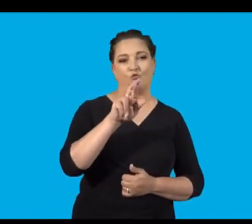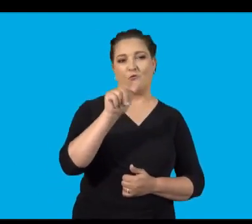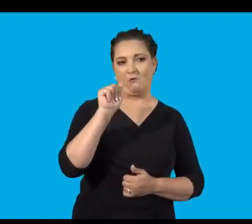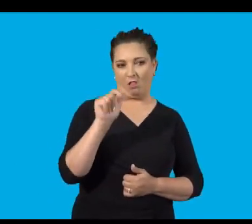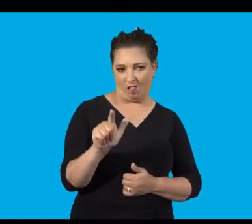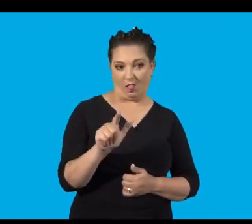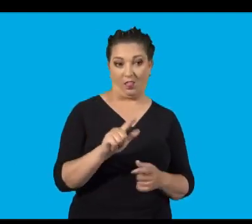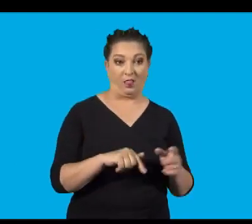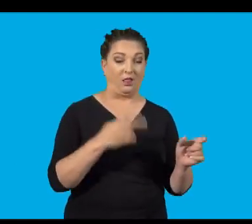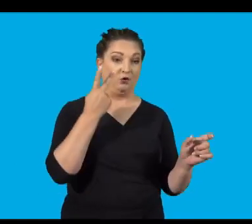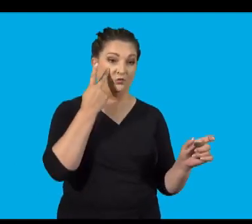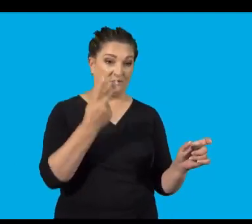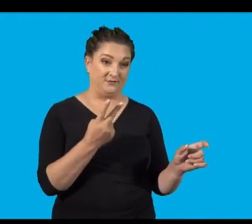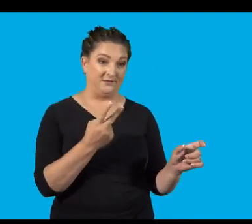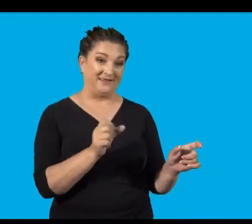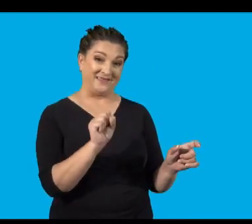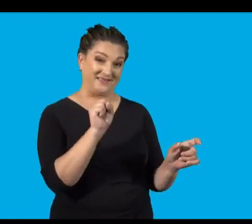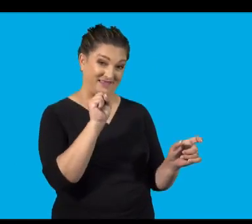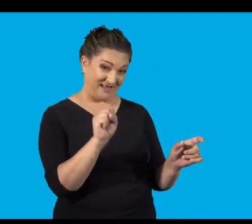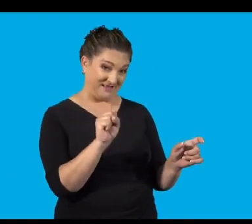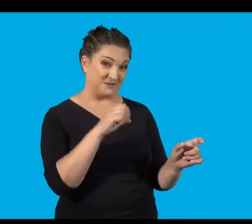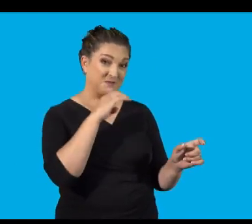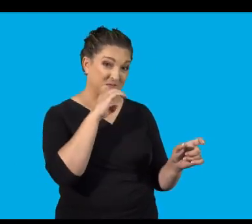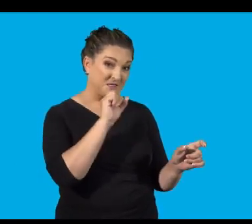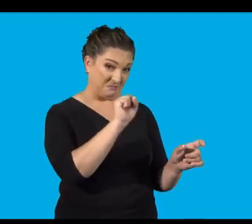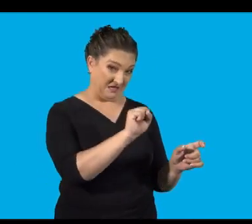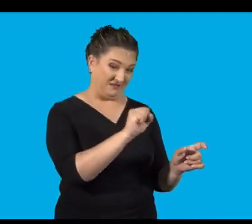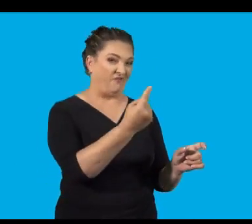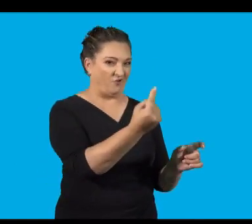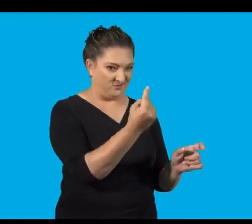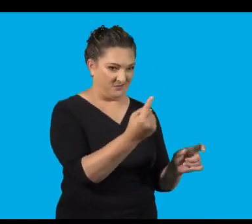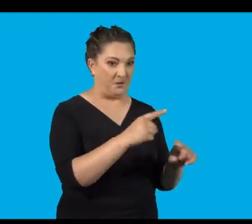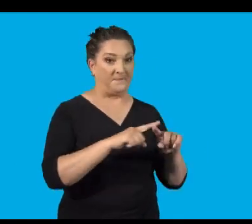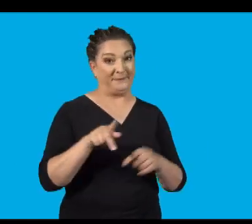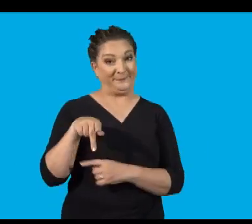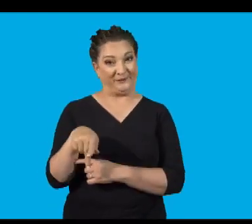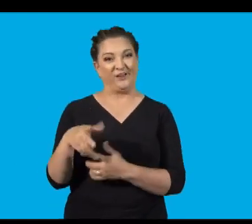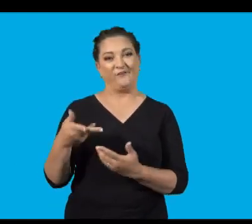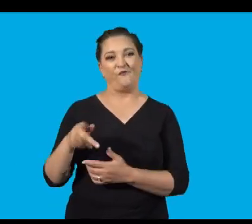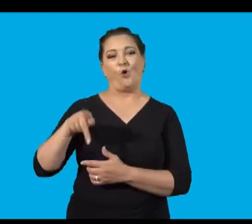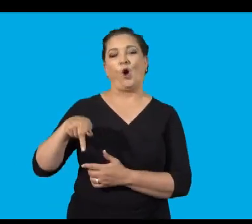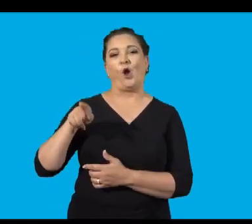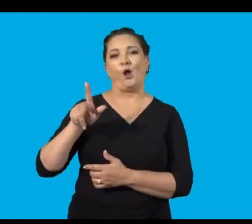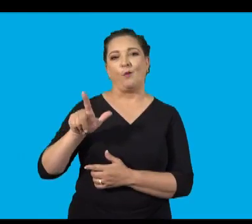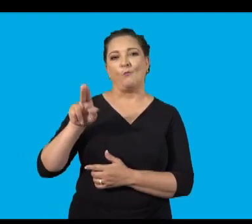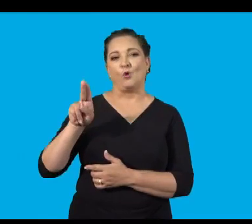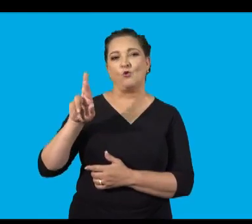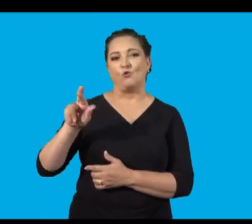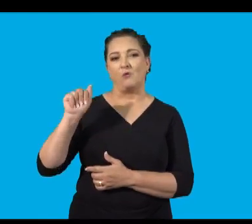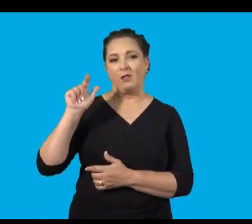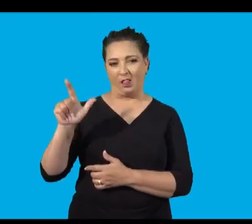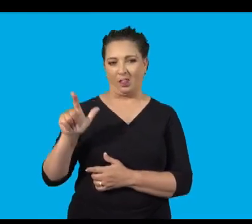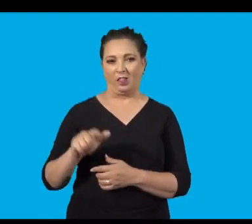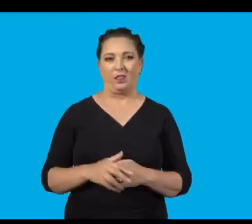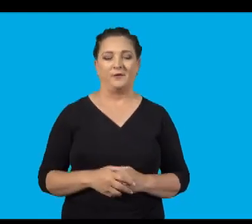where S is your singular, all right? And then P will be for